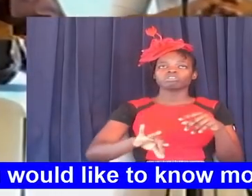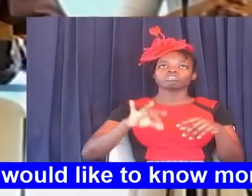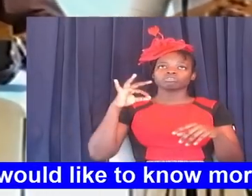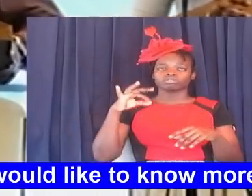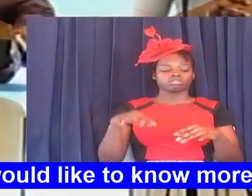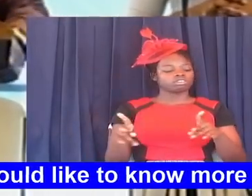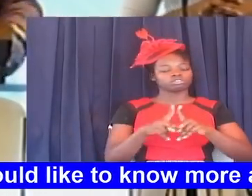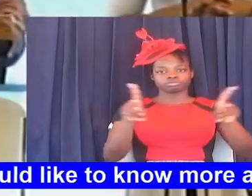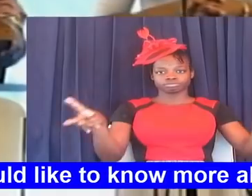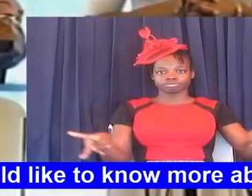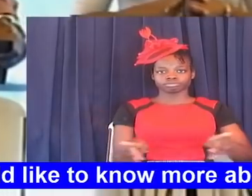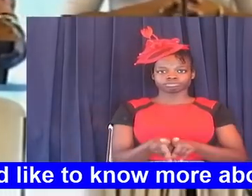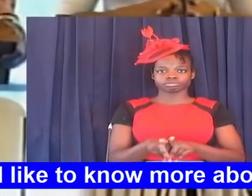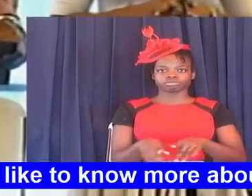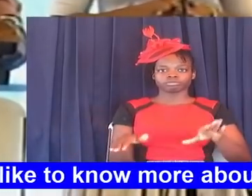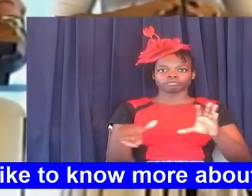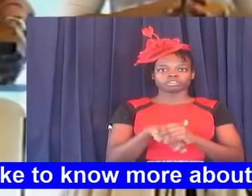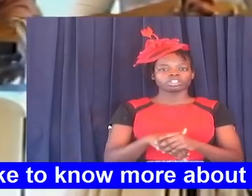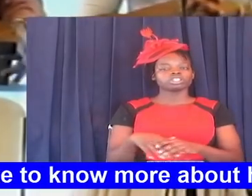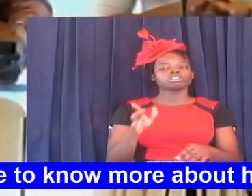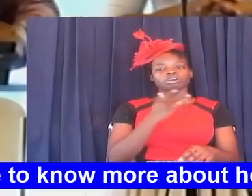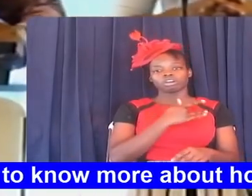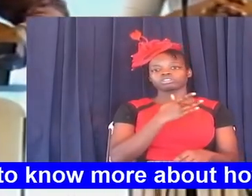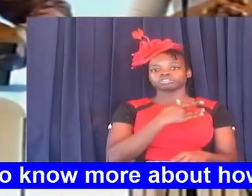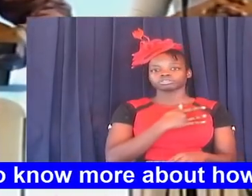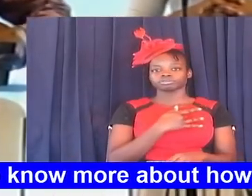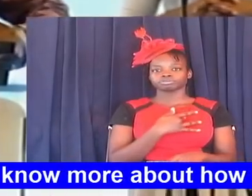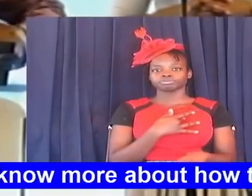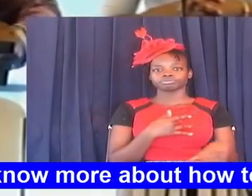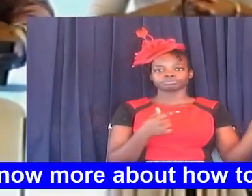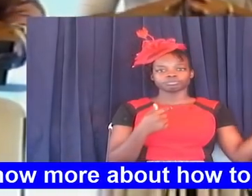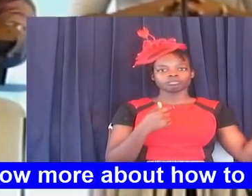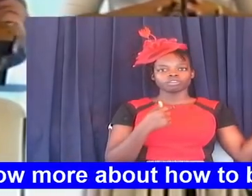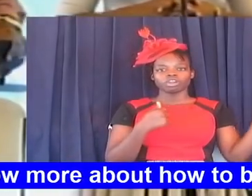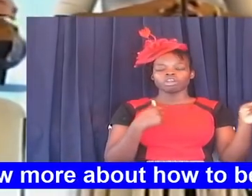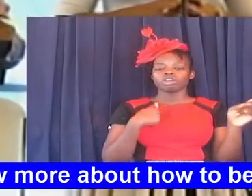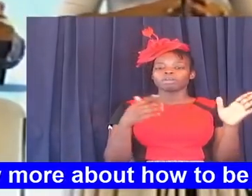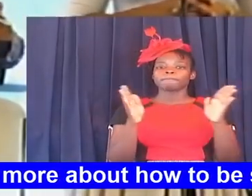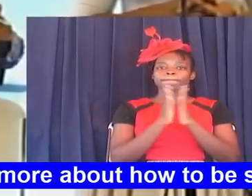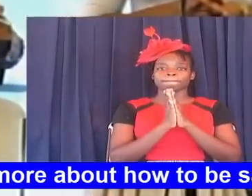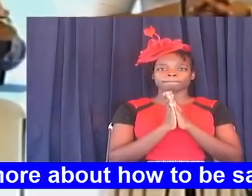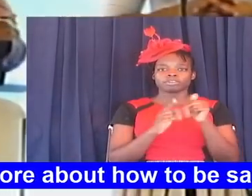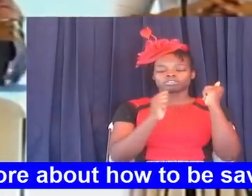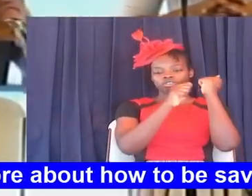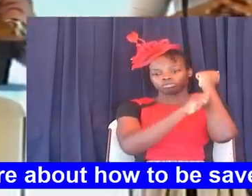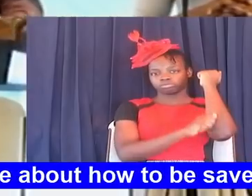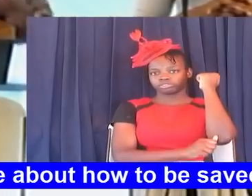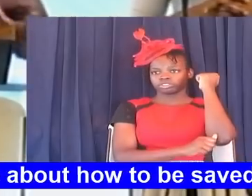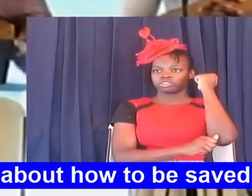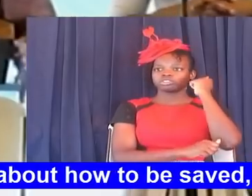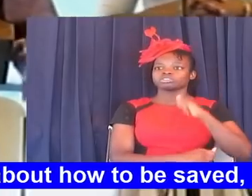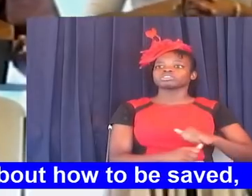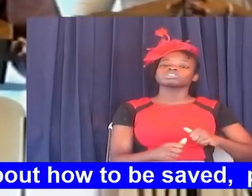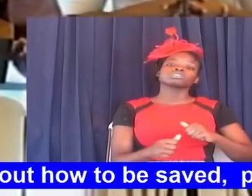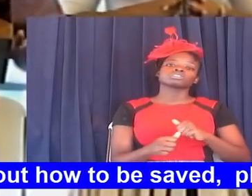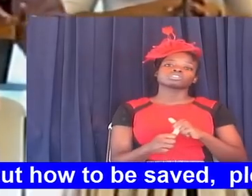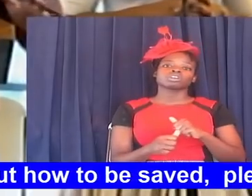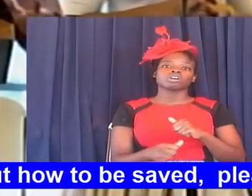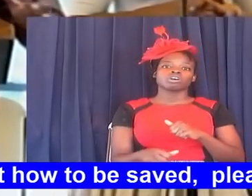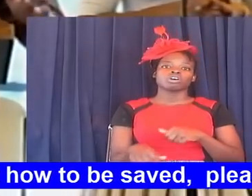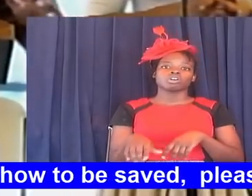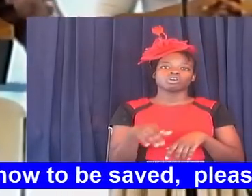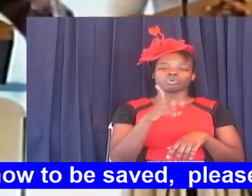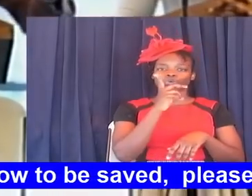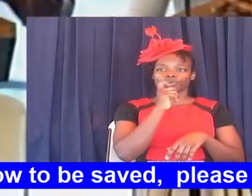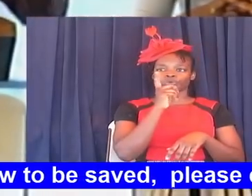God Almighty. I pray, Lord, for every backsliders, even for those who are on the verge of